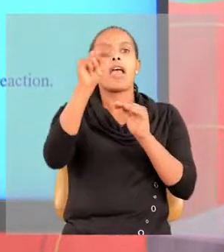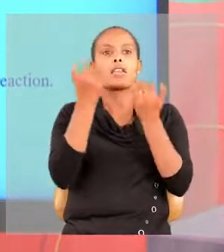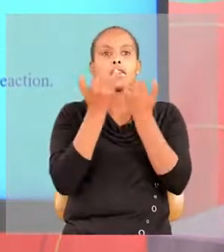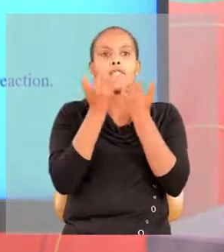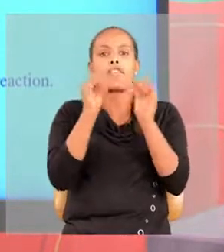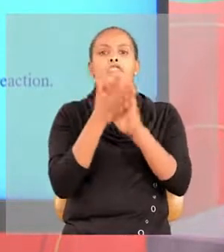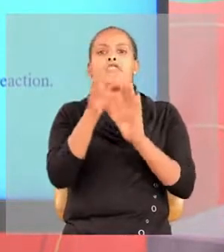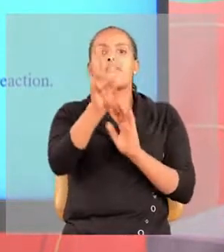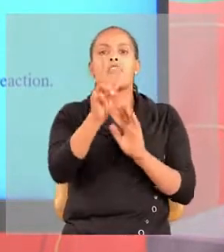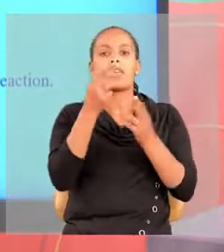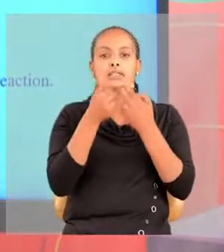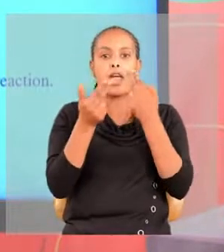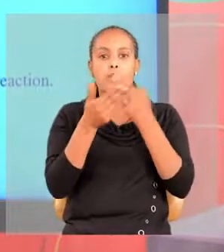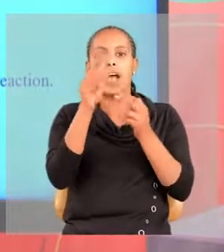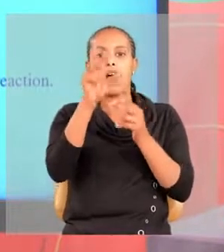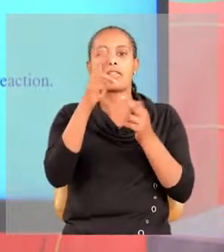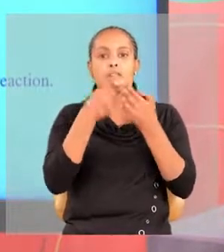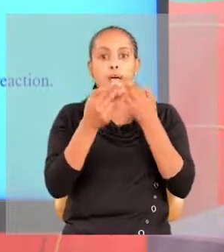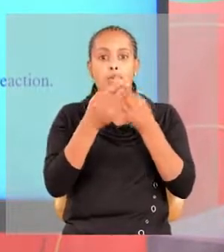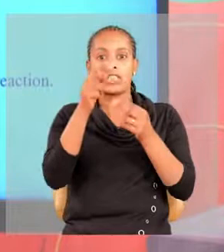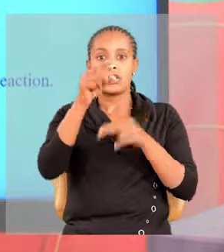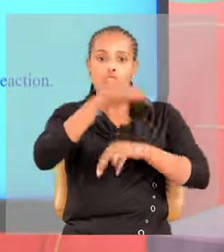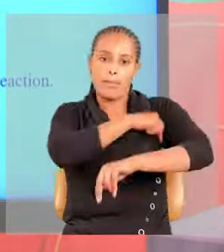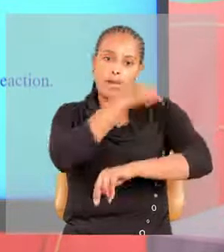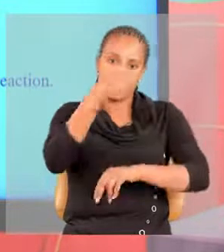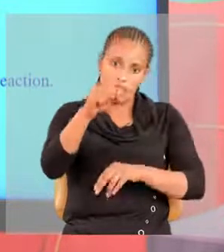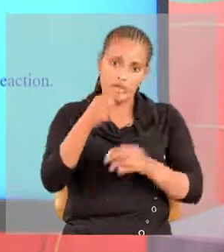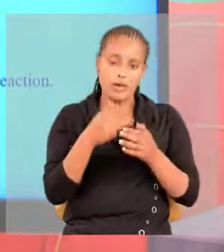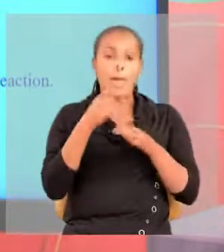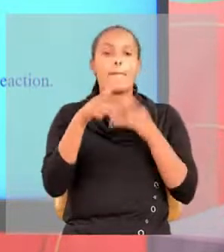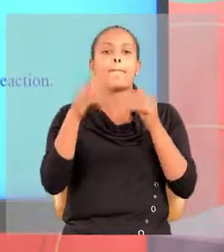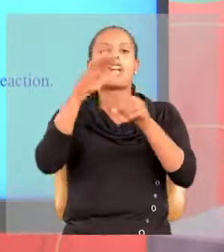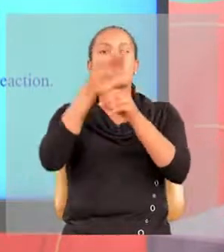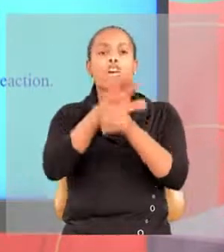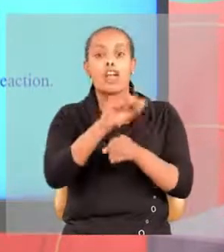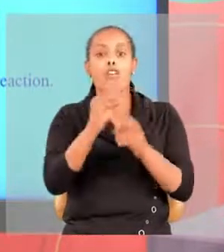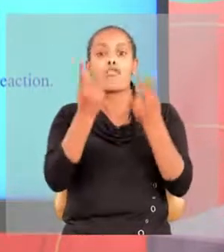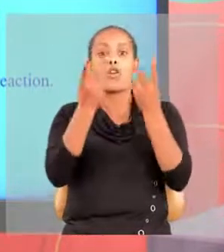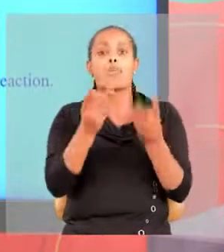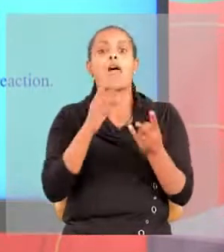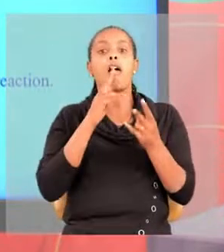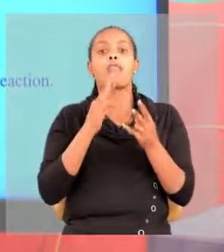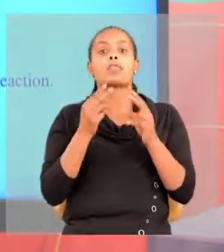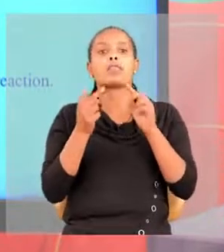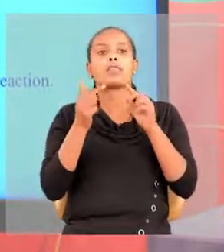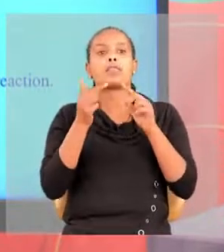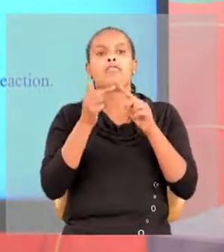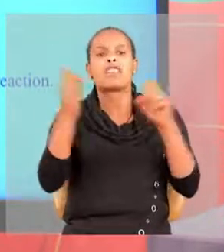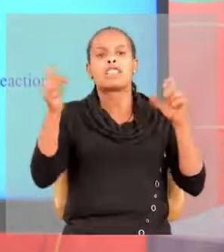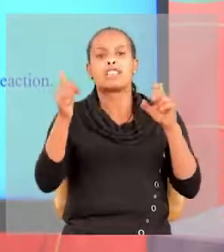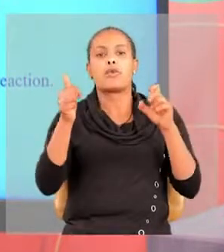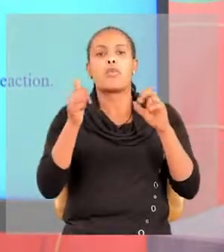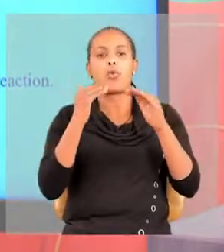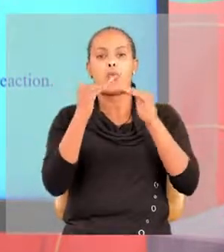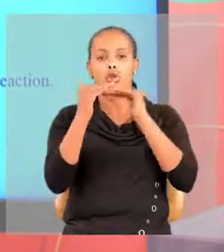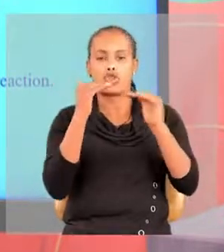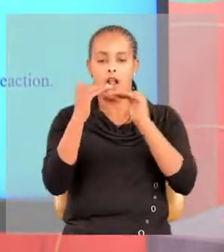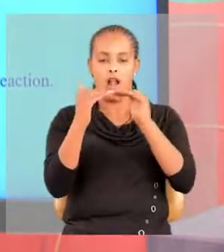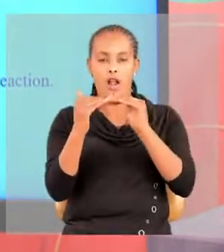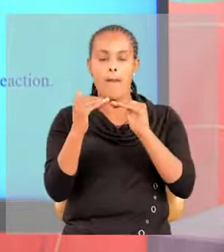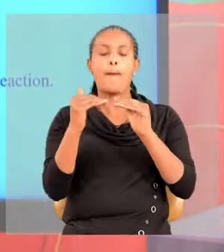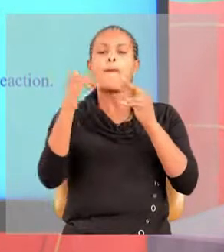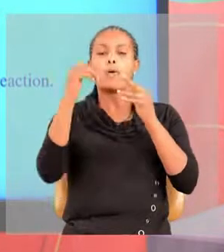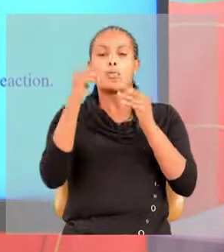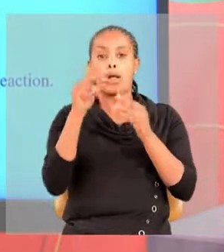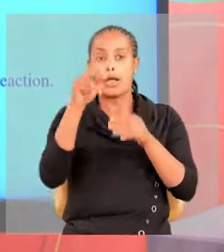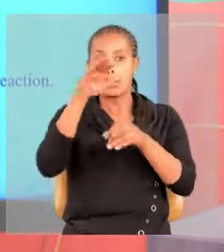by V times R times temperature. You see, pressure and volume are inversely proportional.